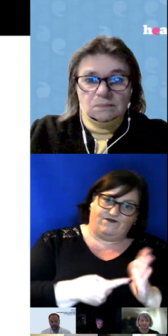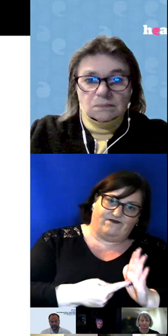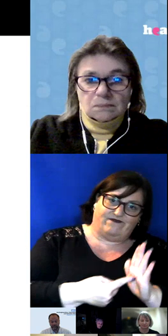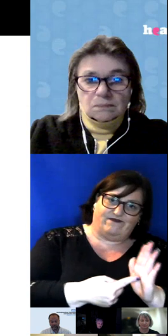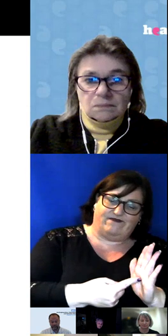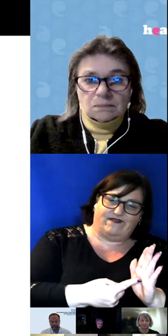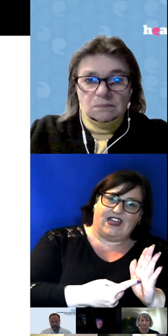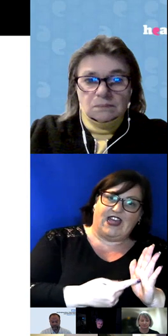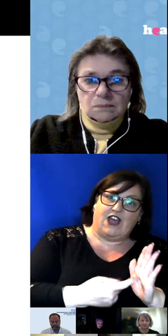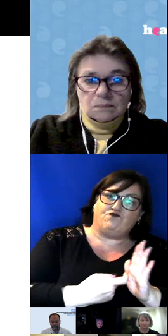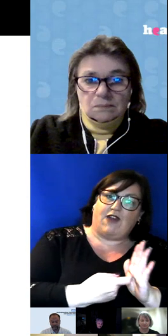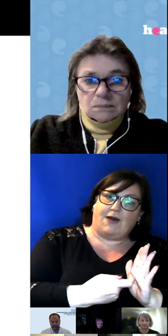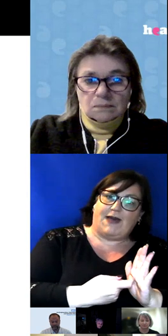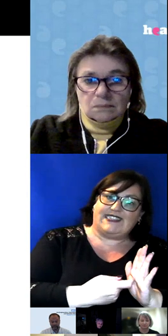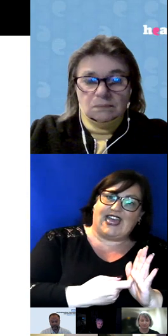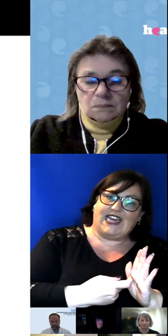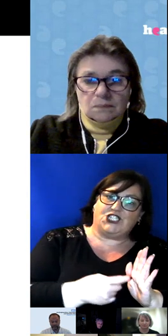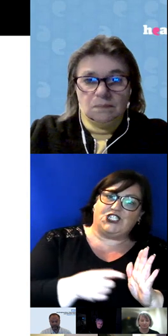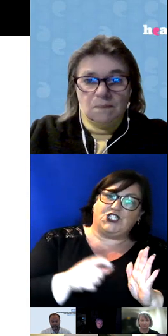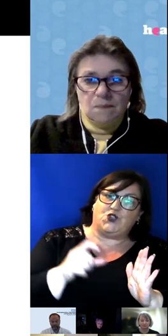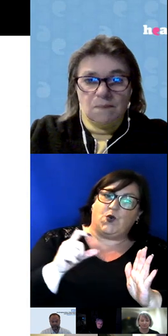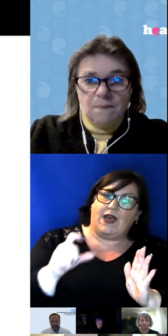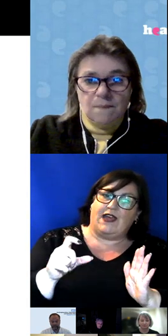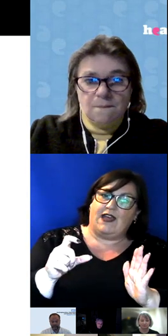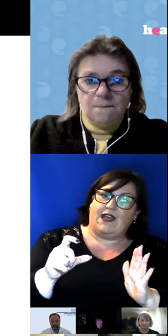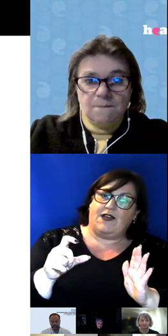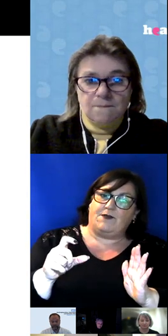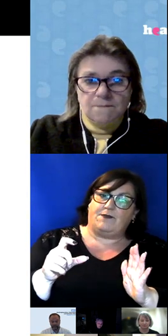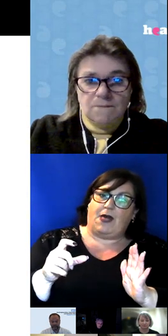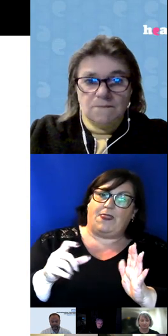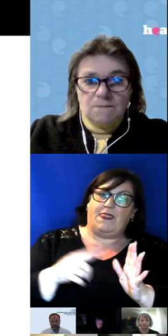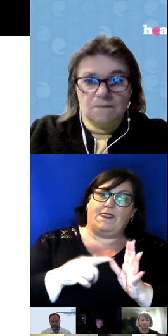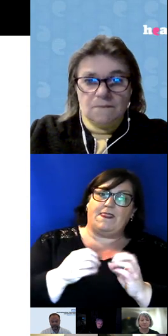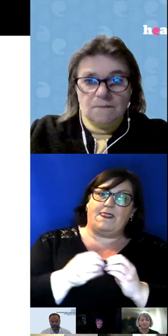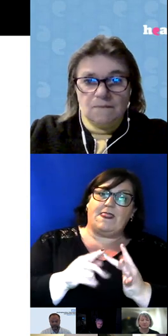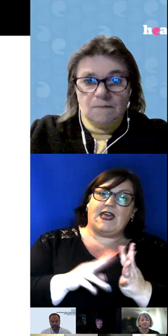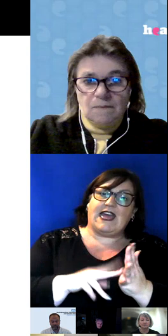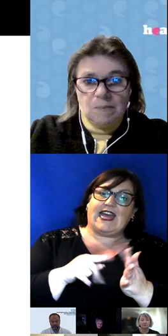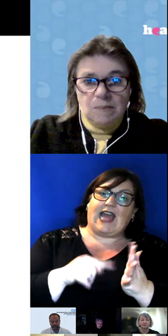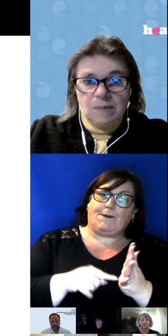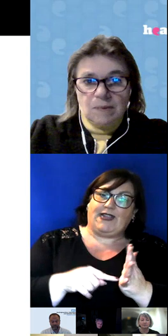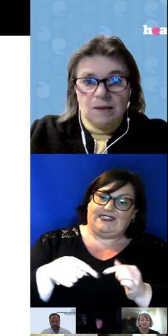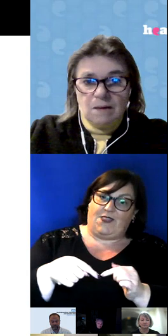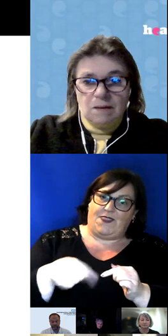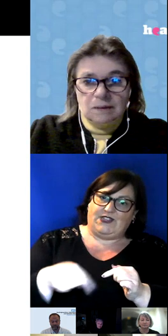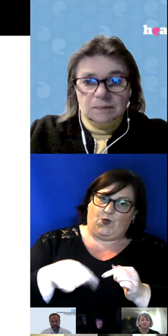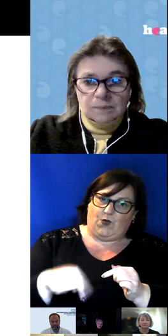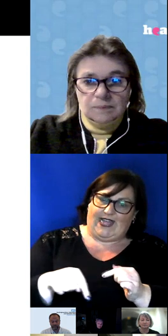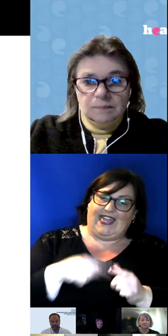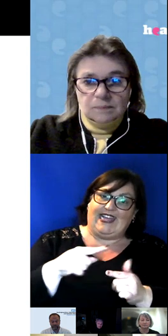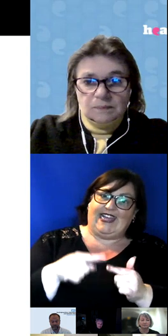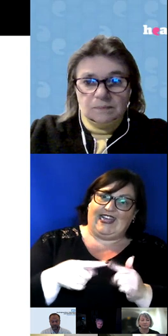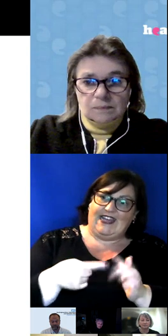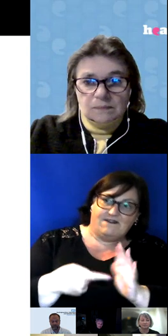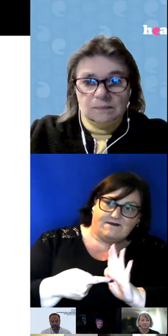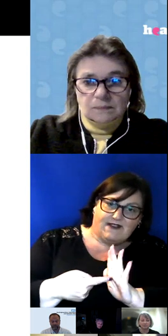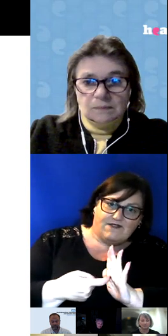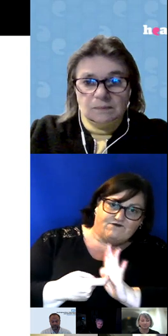to the cabinet this week, and we made recommendations to Bob, and we've also got